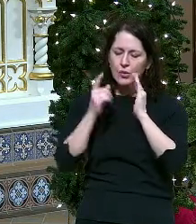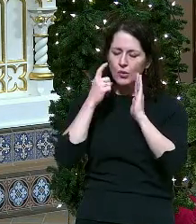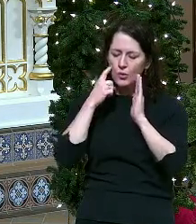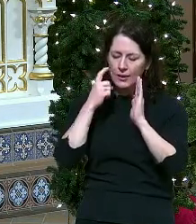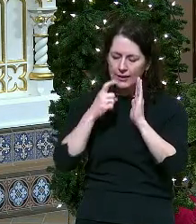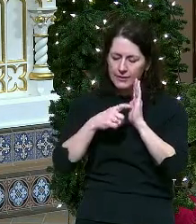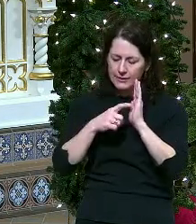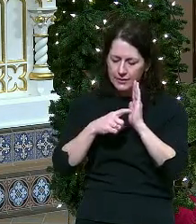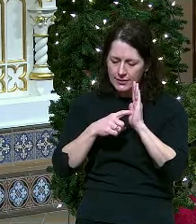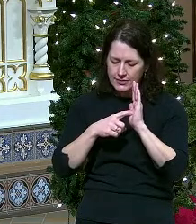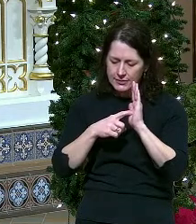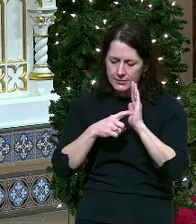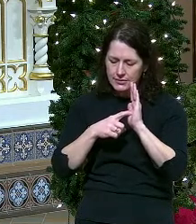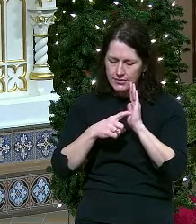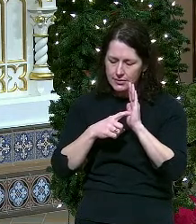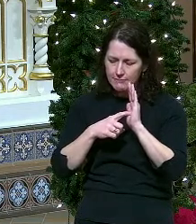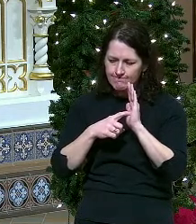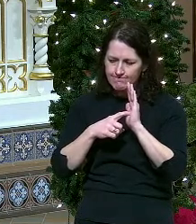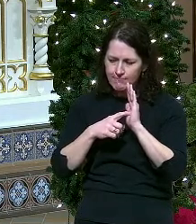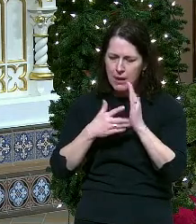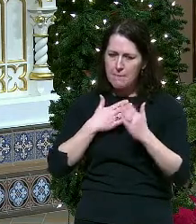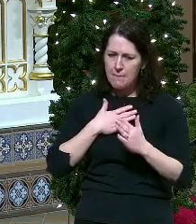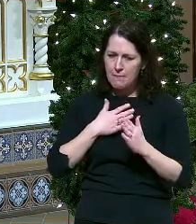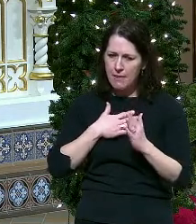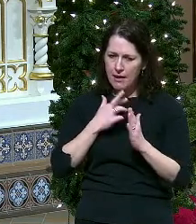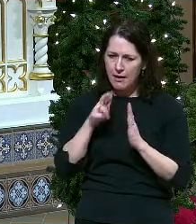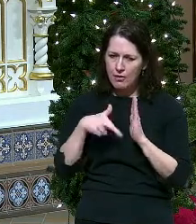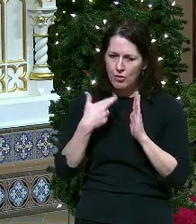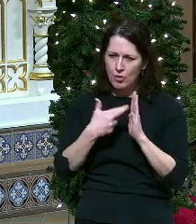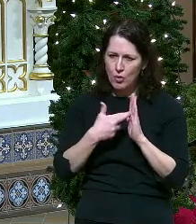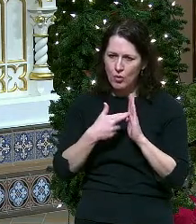recognize, what do I need to do